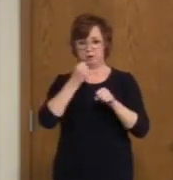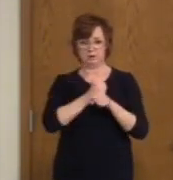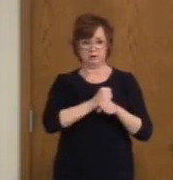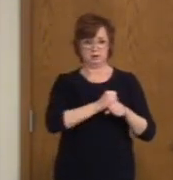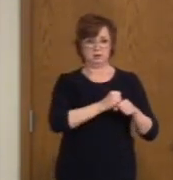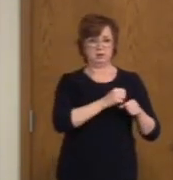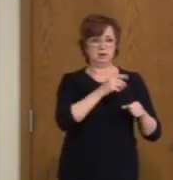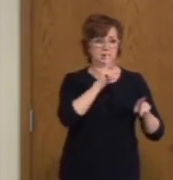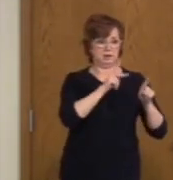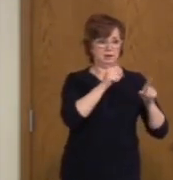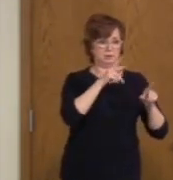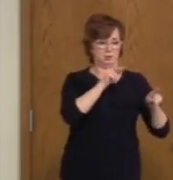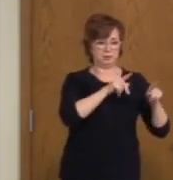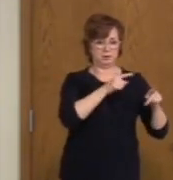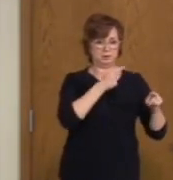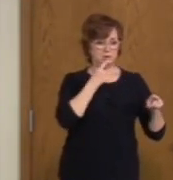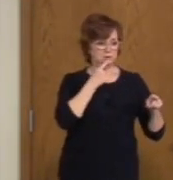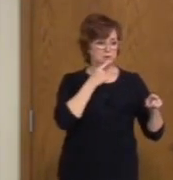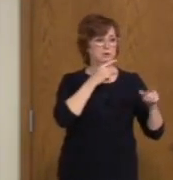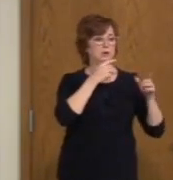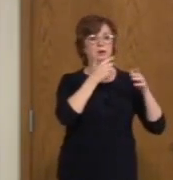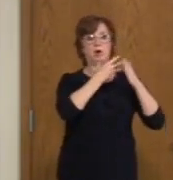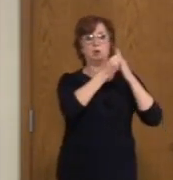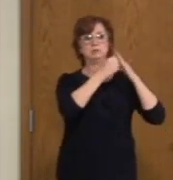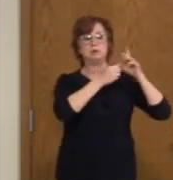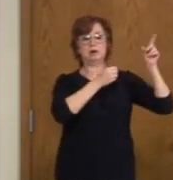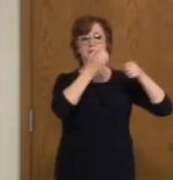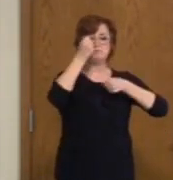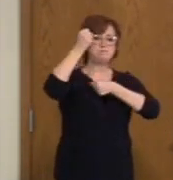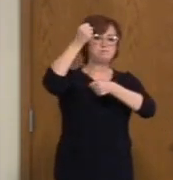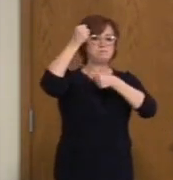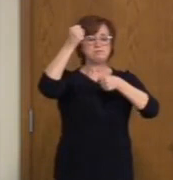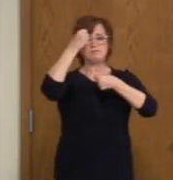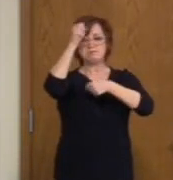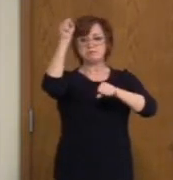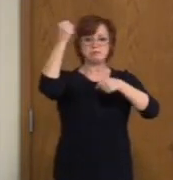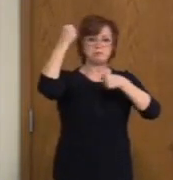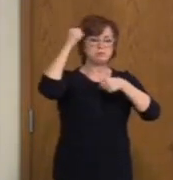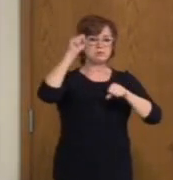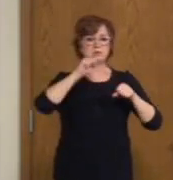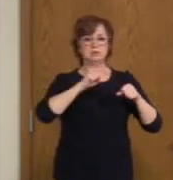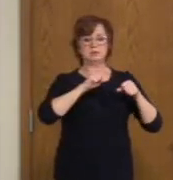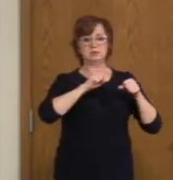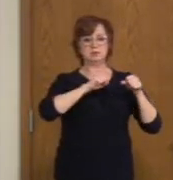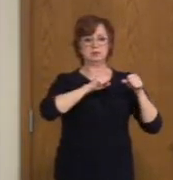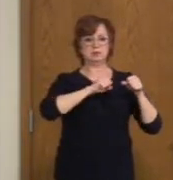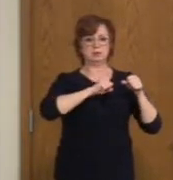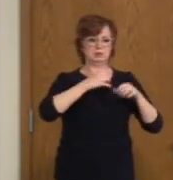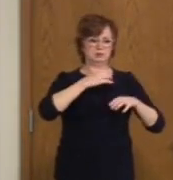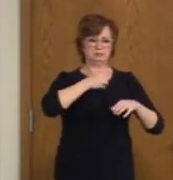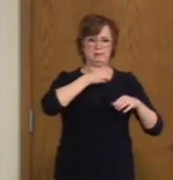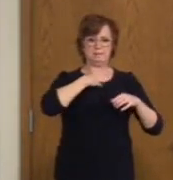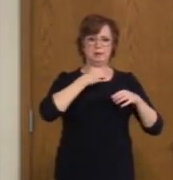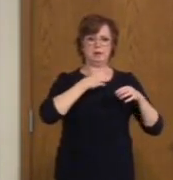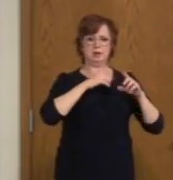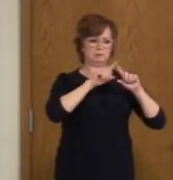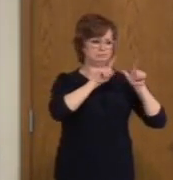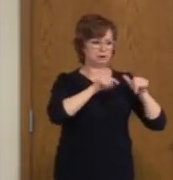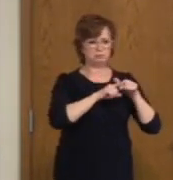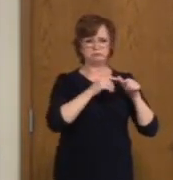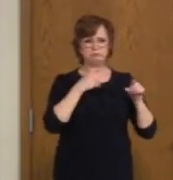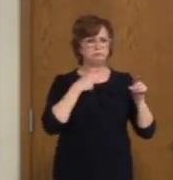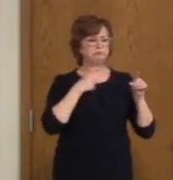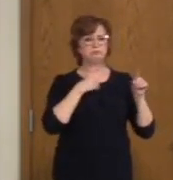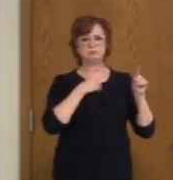We see some of them, outside the legislature here from time to time. There are others that obviously think we haven't gone far